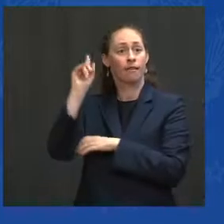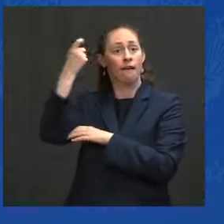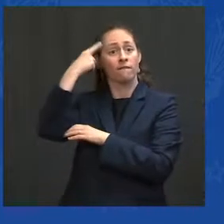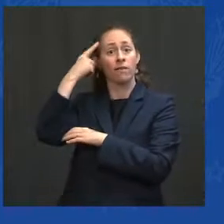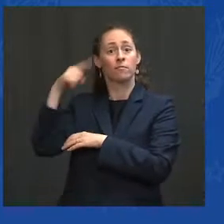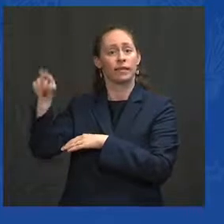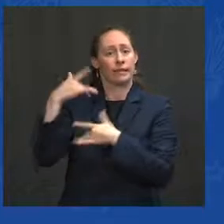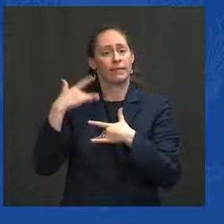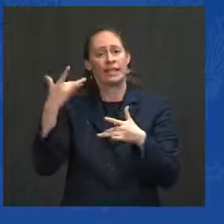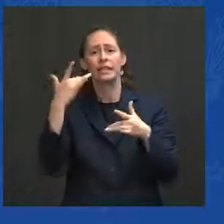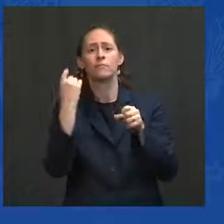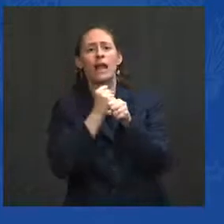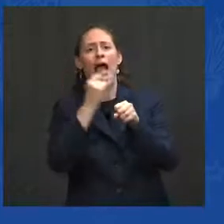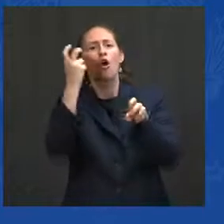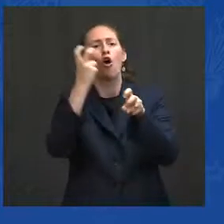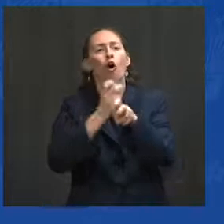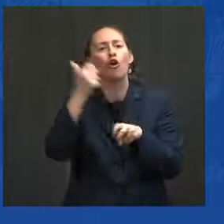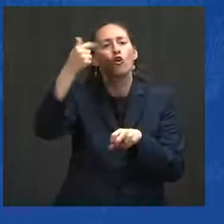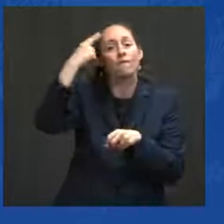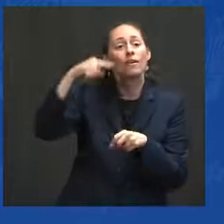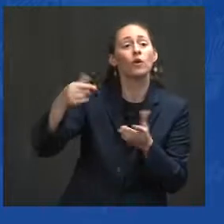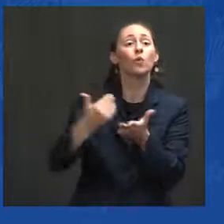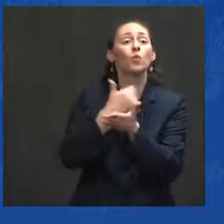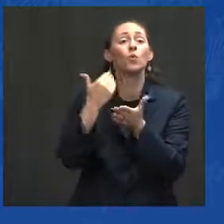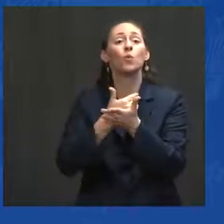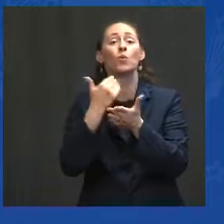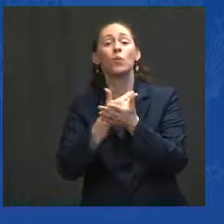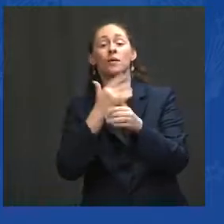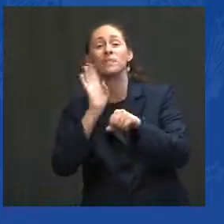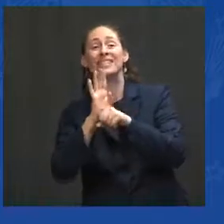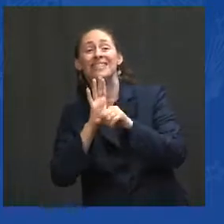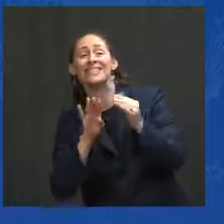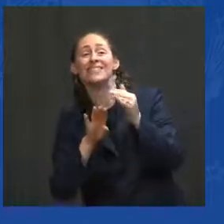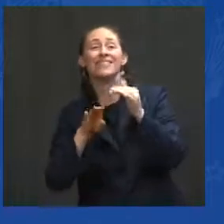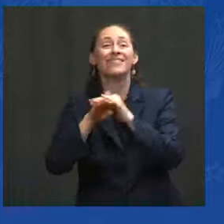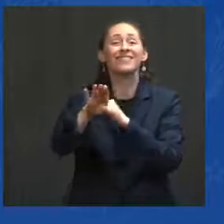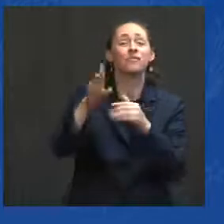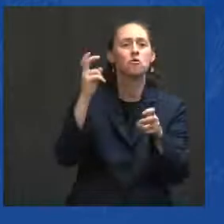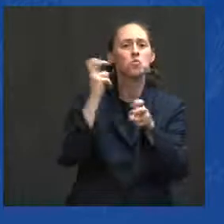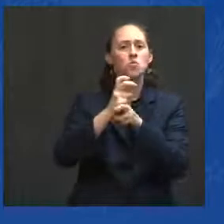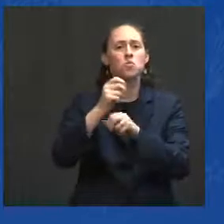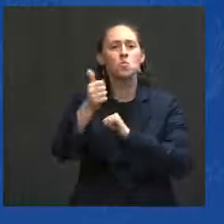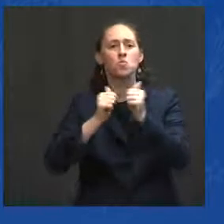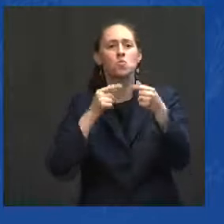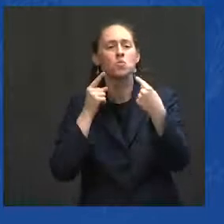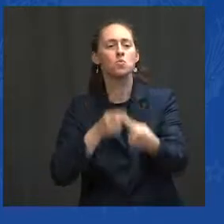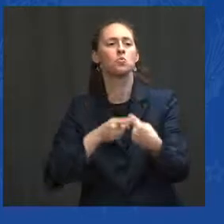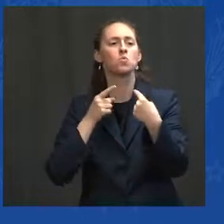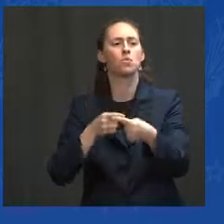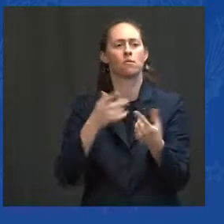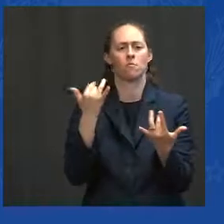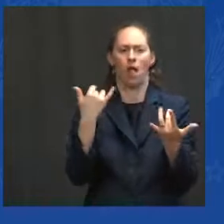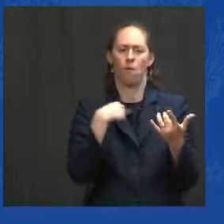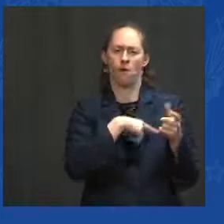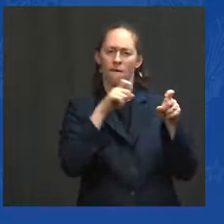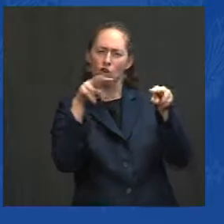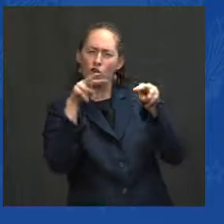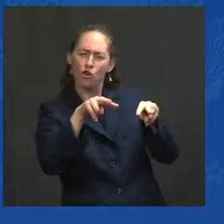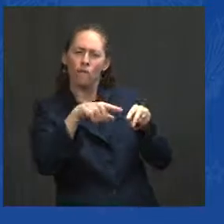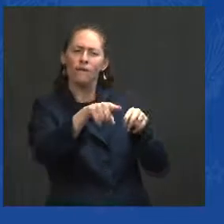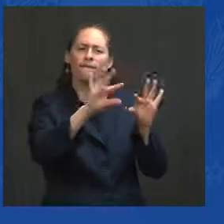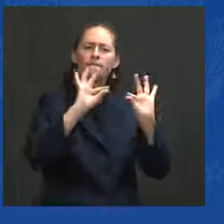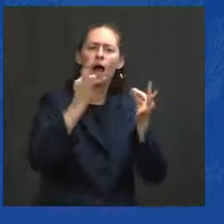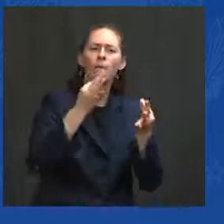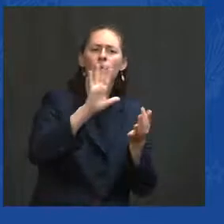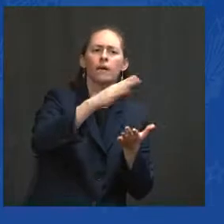companies to break in and compete. Look at what that means for family budgets. Take prescription drugs.